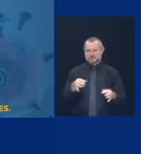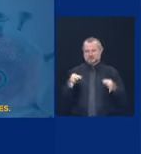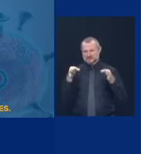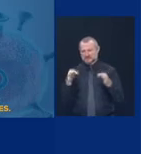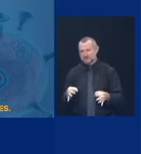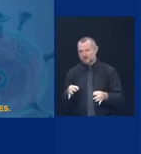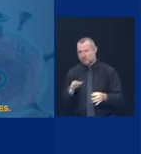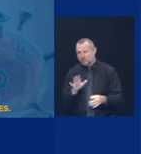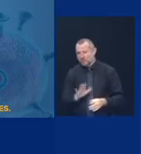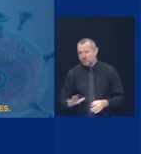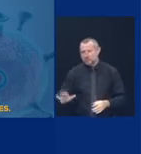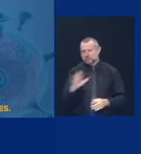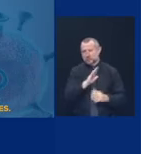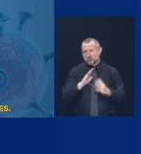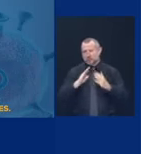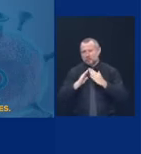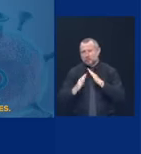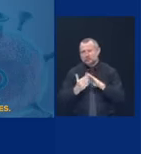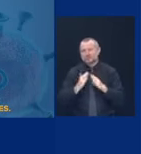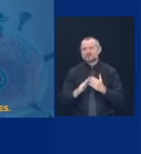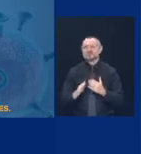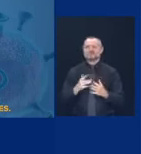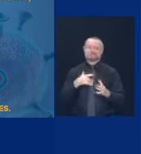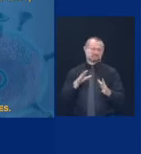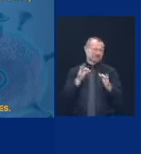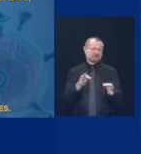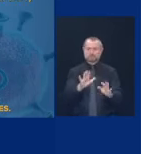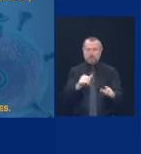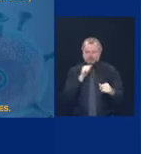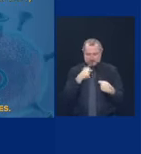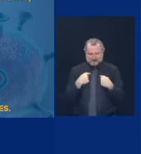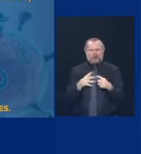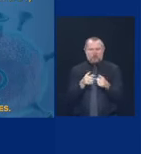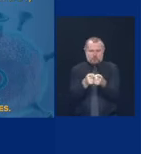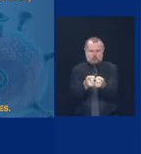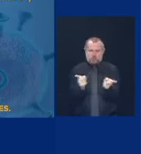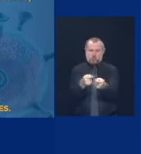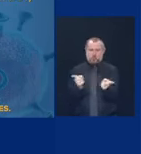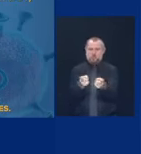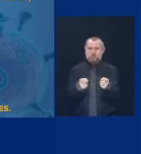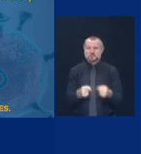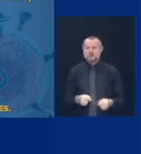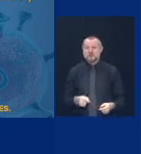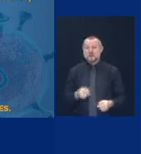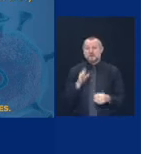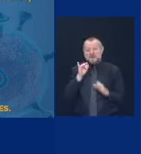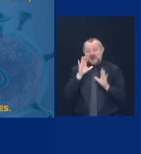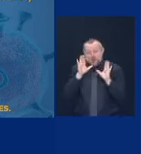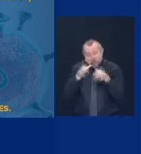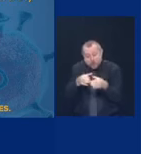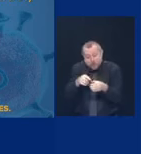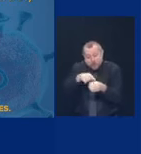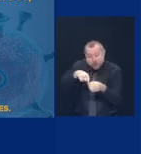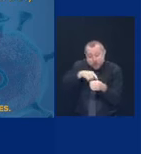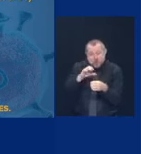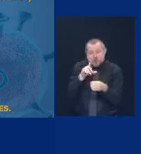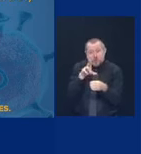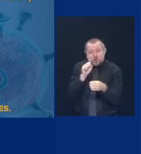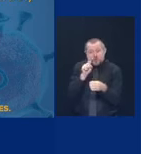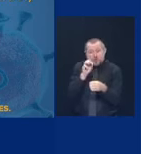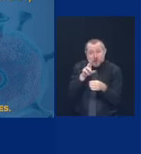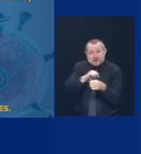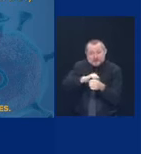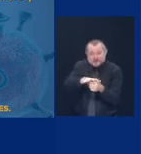we mean by the microcluster strategy. It's up to you in your community. A microcluster is small. It's